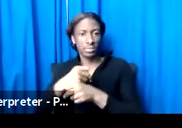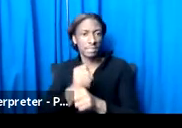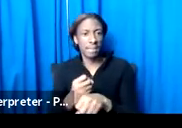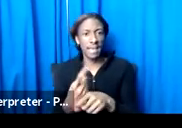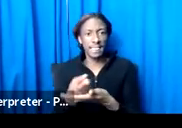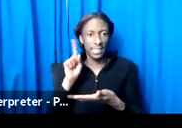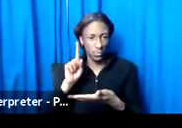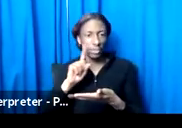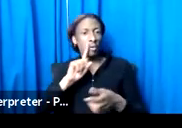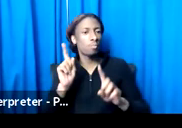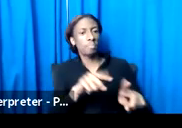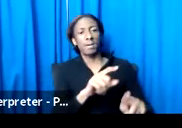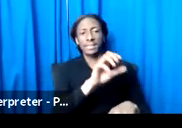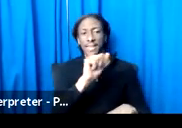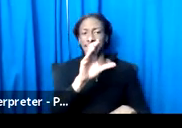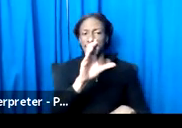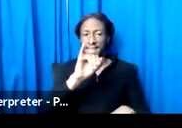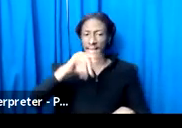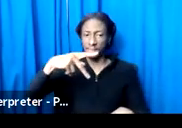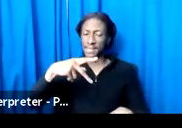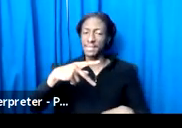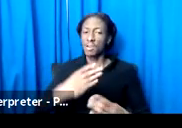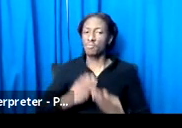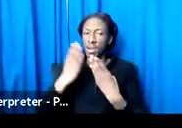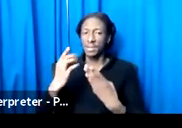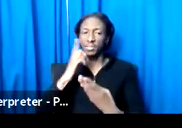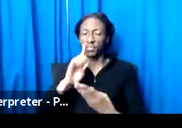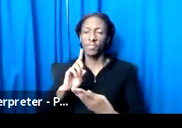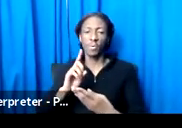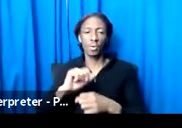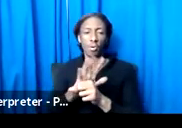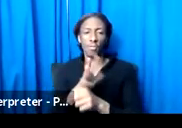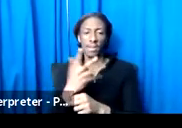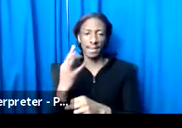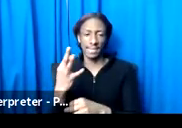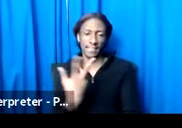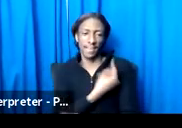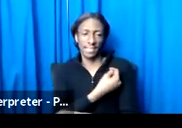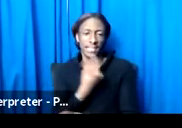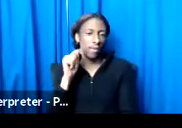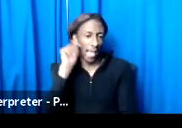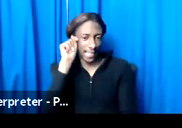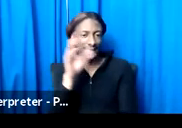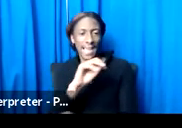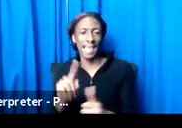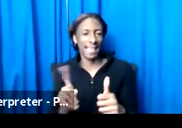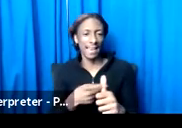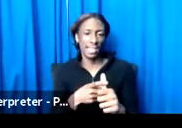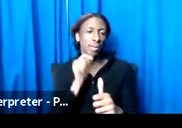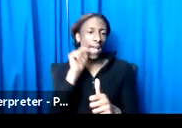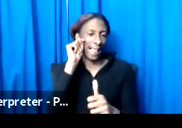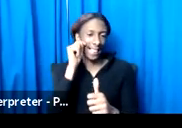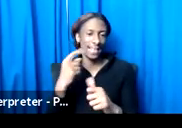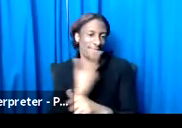to the ACIP recommendation of COVID-19 vaccine for adolescents and the initial adolescent vaccine rollout.